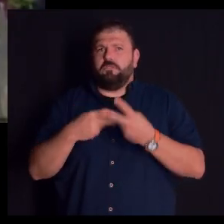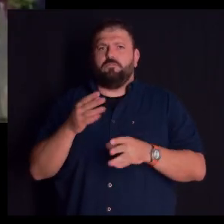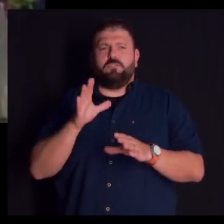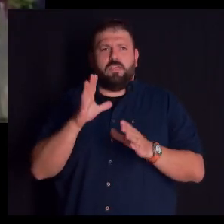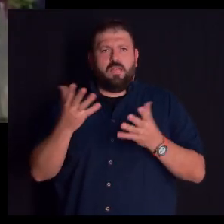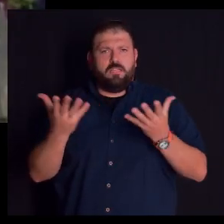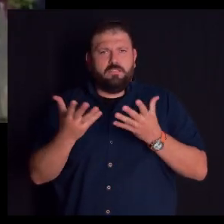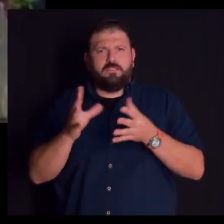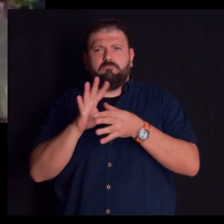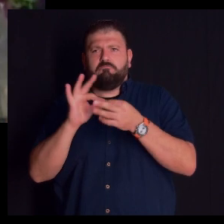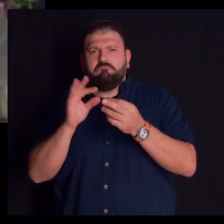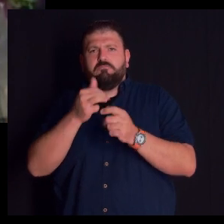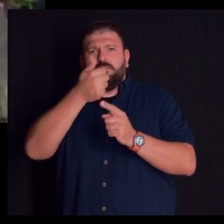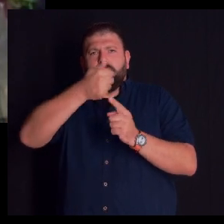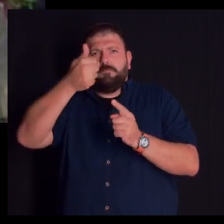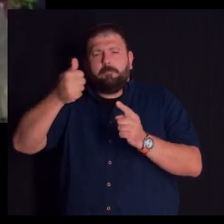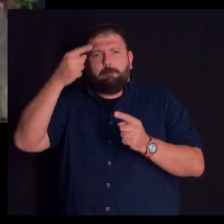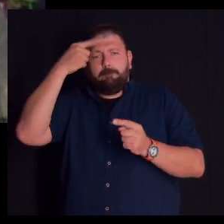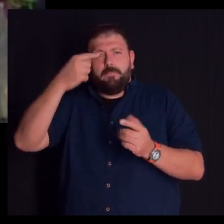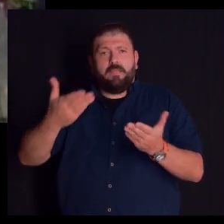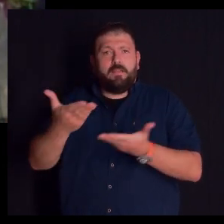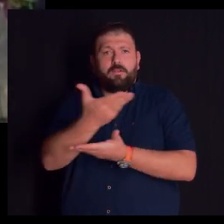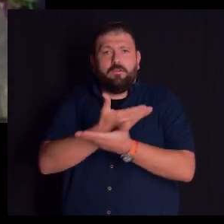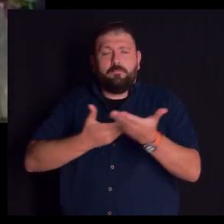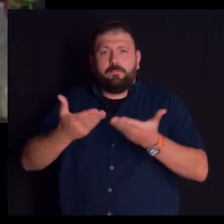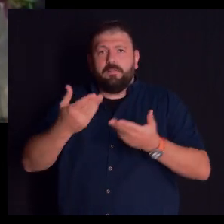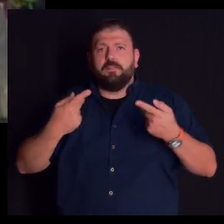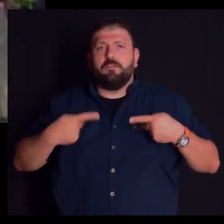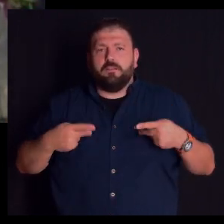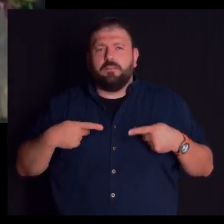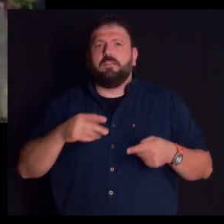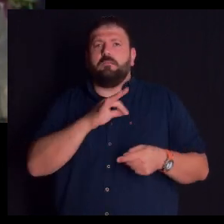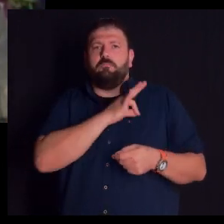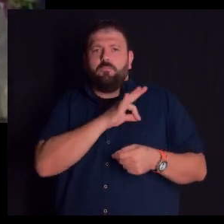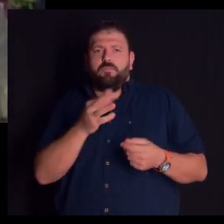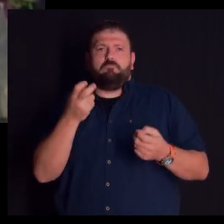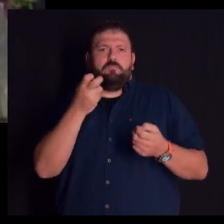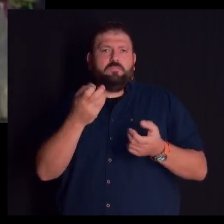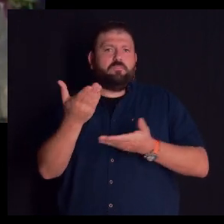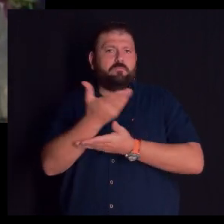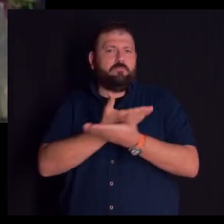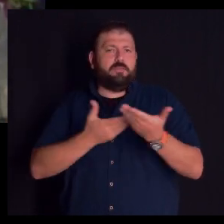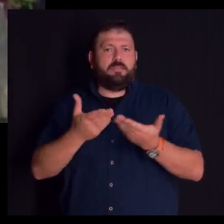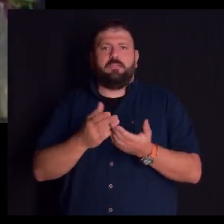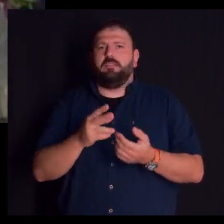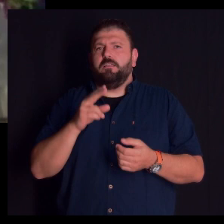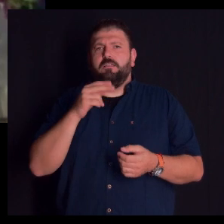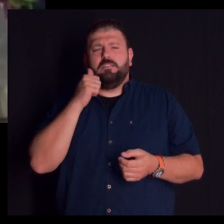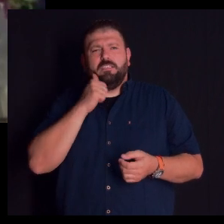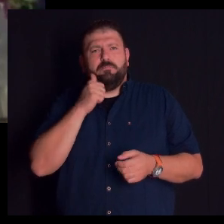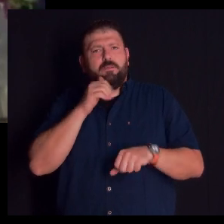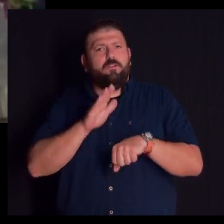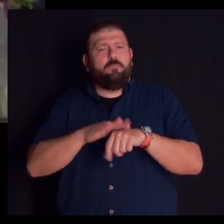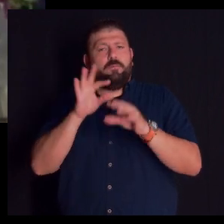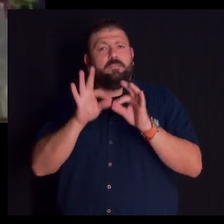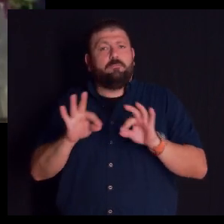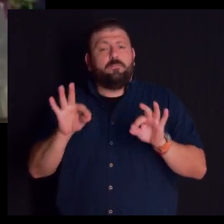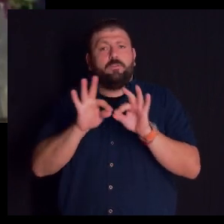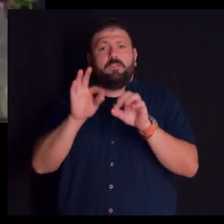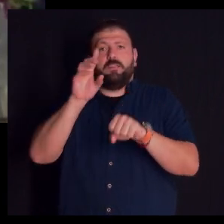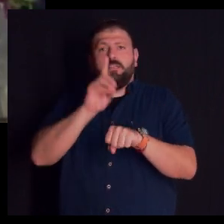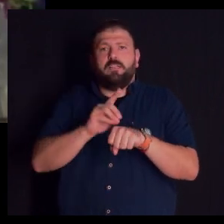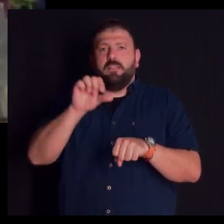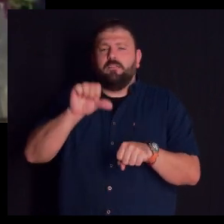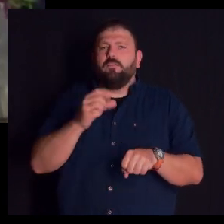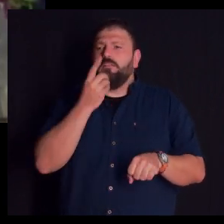concretos para We compartir will con la try to be audiencia very concrete todo and lo que share with the podemos people compartir y sobre everything that todo we can como, share with como lo más you. importante el And día the de hoy most es important thing